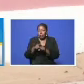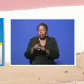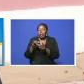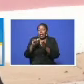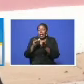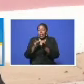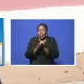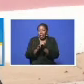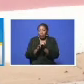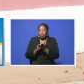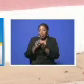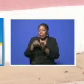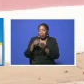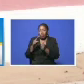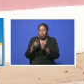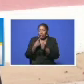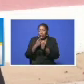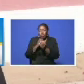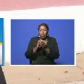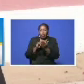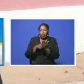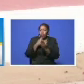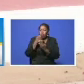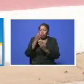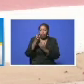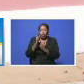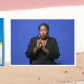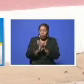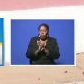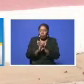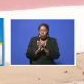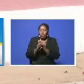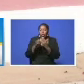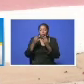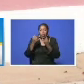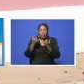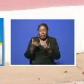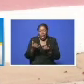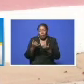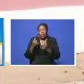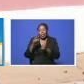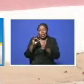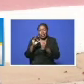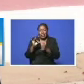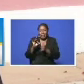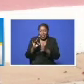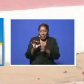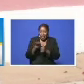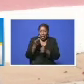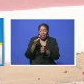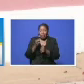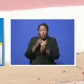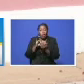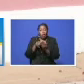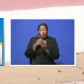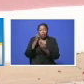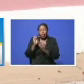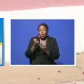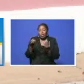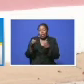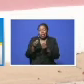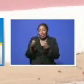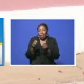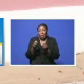was around the 1st of June. And we're now on the 9th of June, and there hasn't been